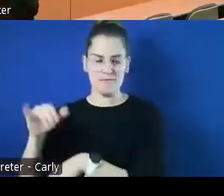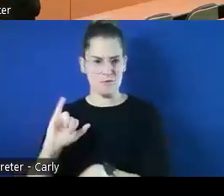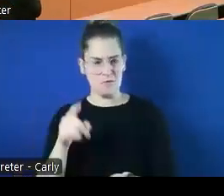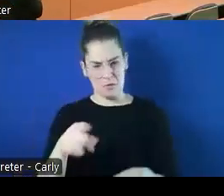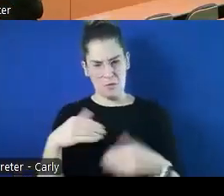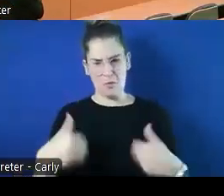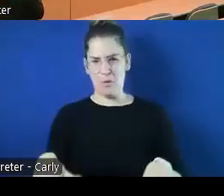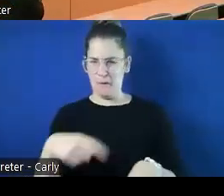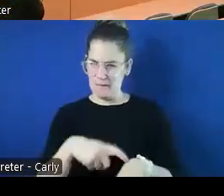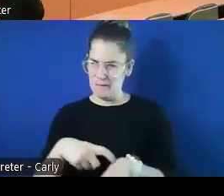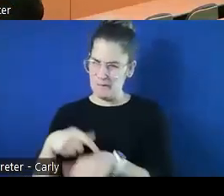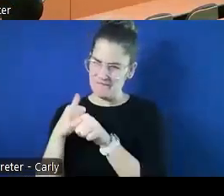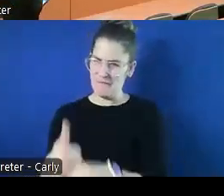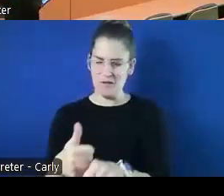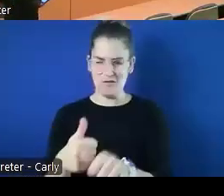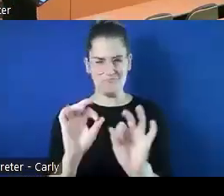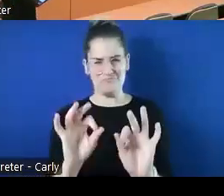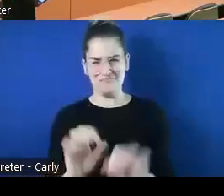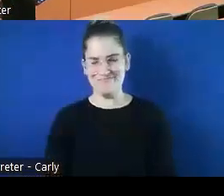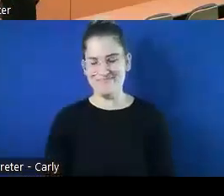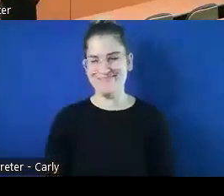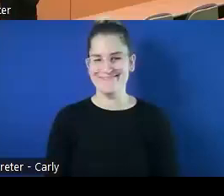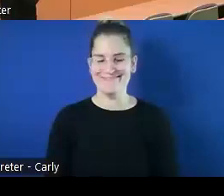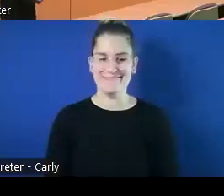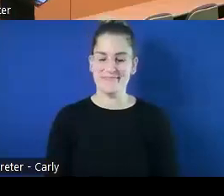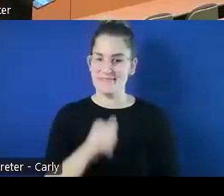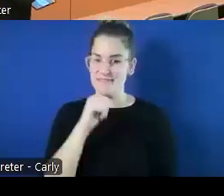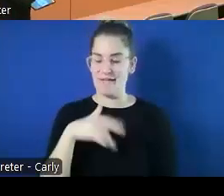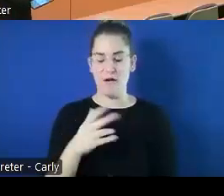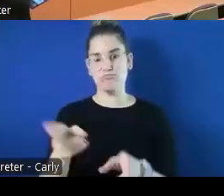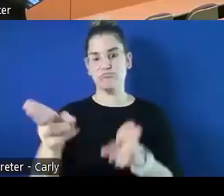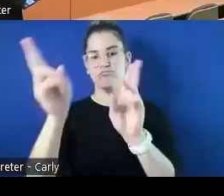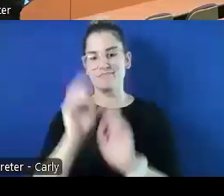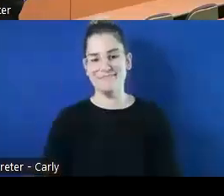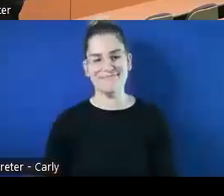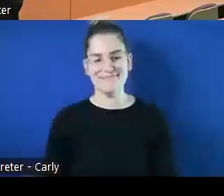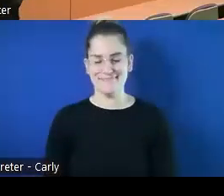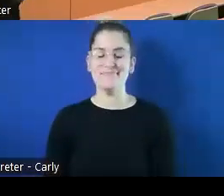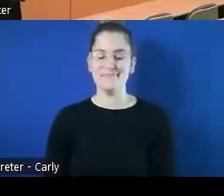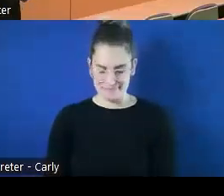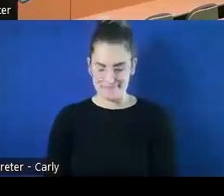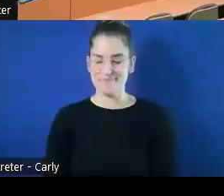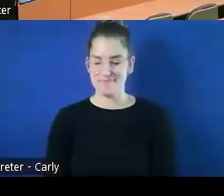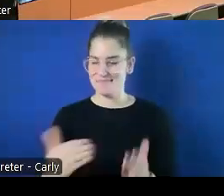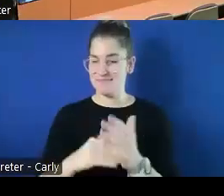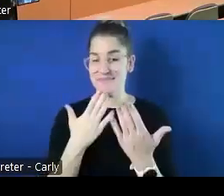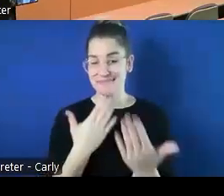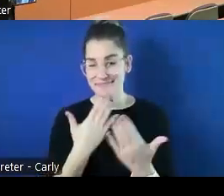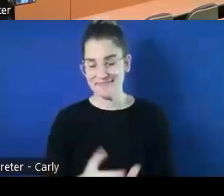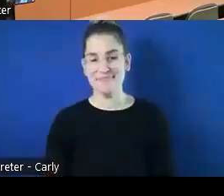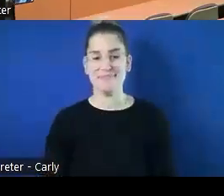so precise. We're not having to rush through anything. Okay, so thank you again. And having said